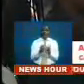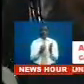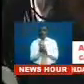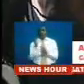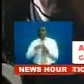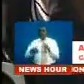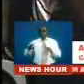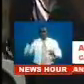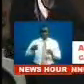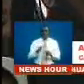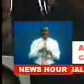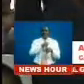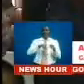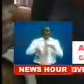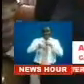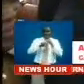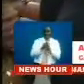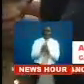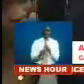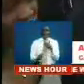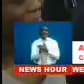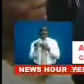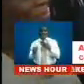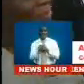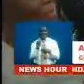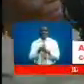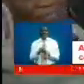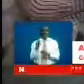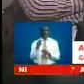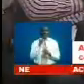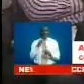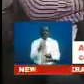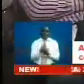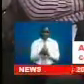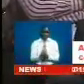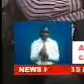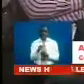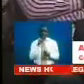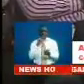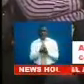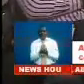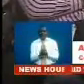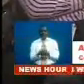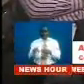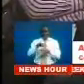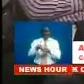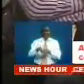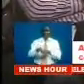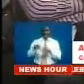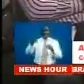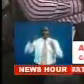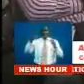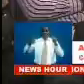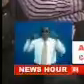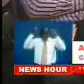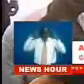to justice is so basic that a threat to it will result in dire consequences. He stressed that a failed justice system affects the